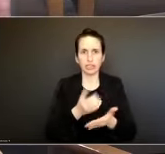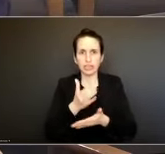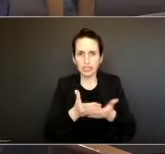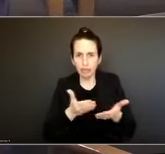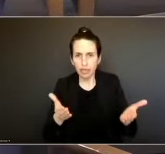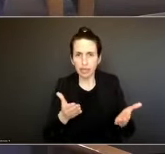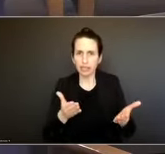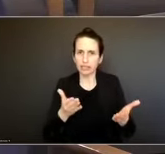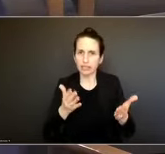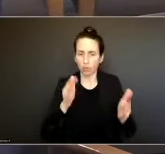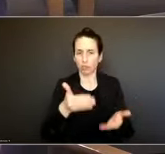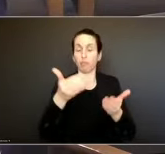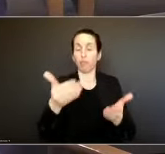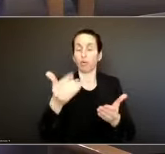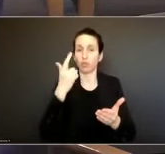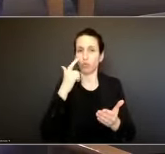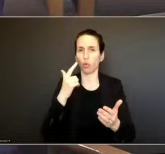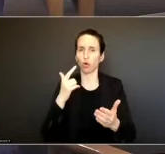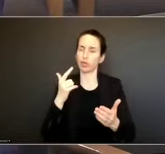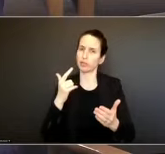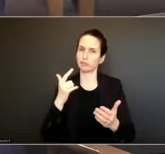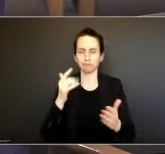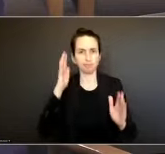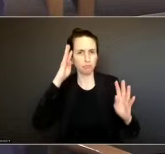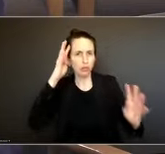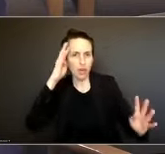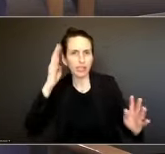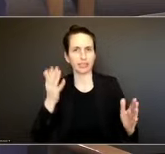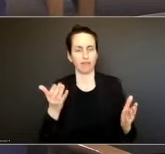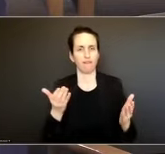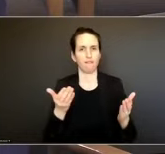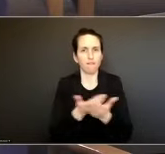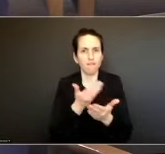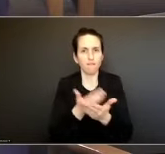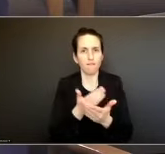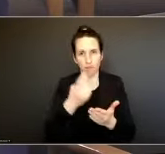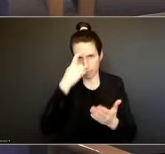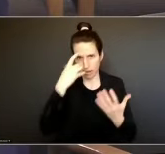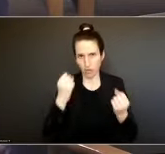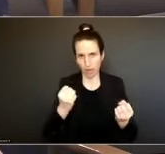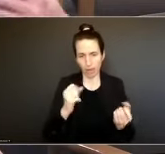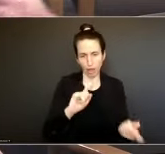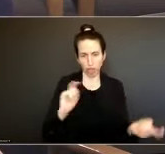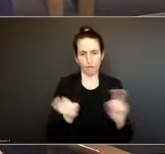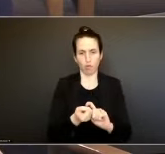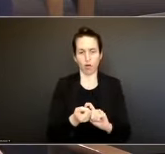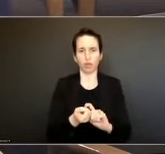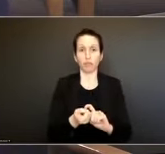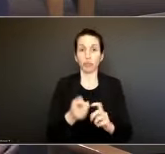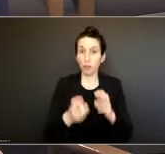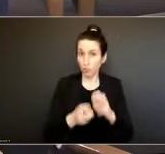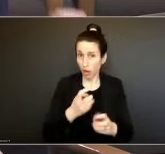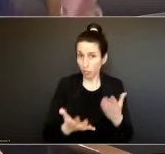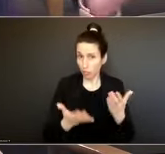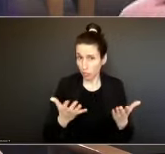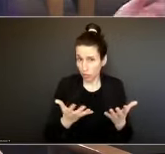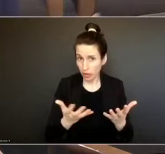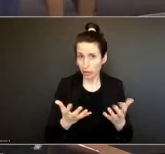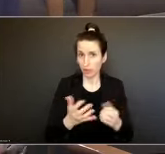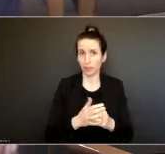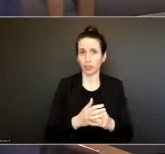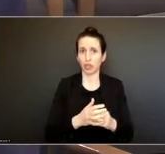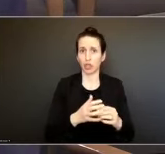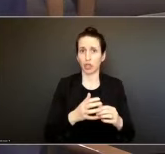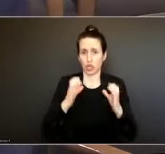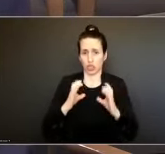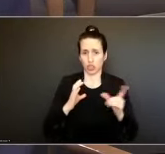reform. The challenge is we have seen the deterioration and the feedback loops of the primary consumer to the